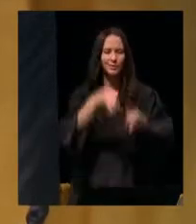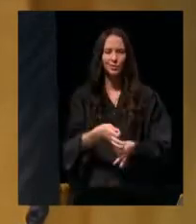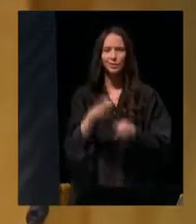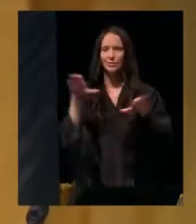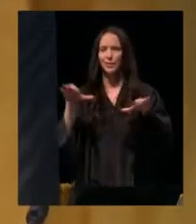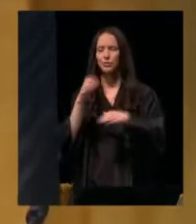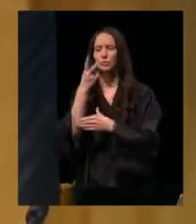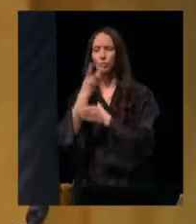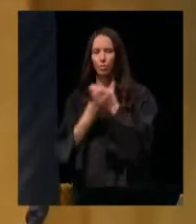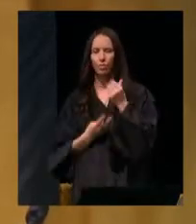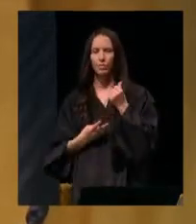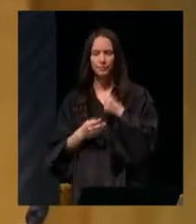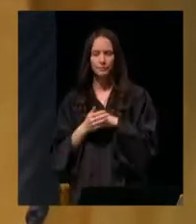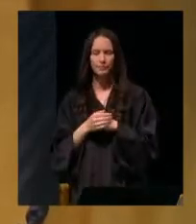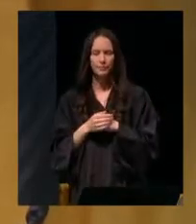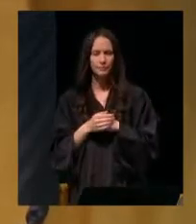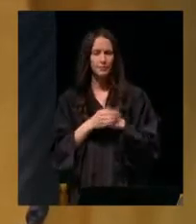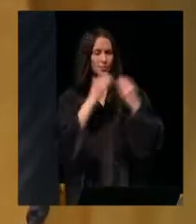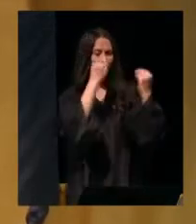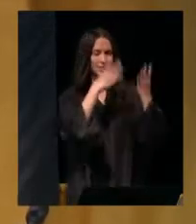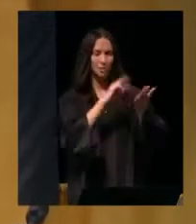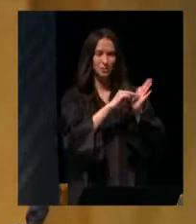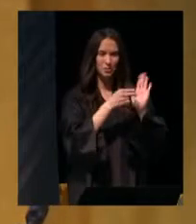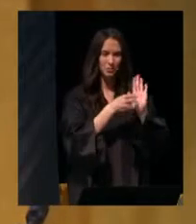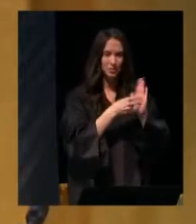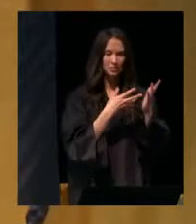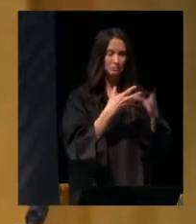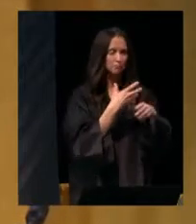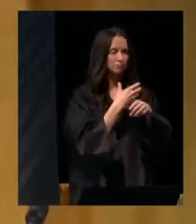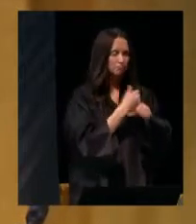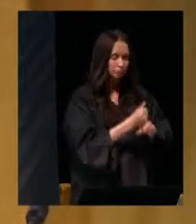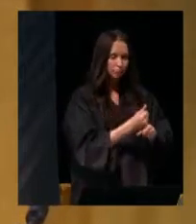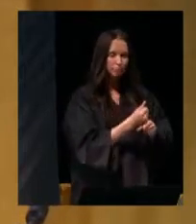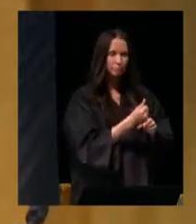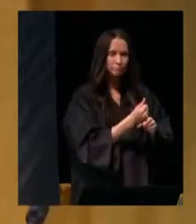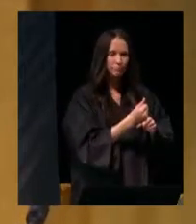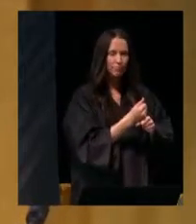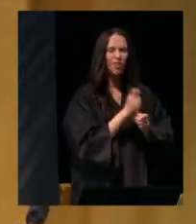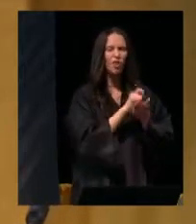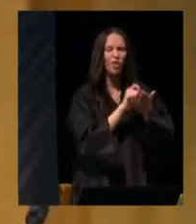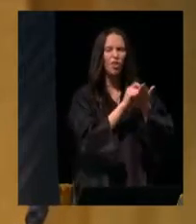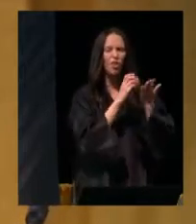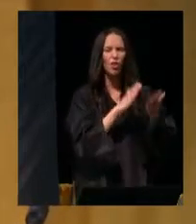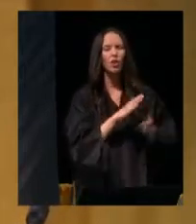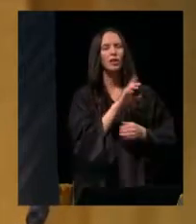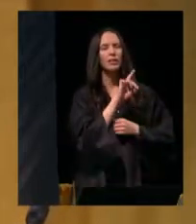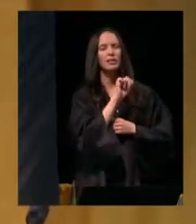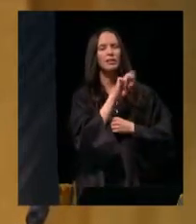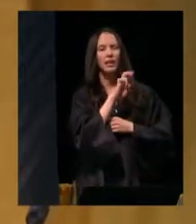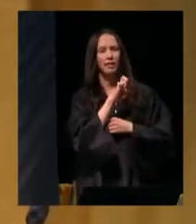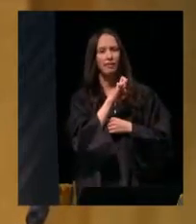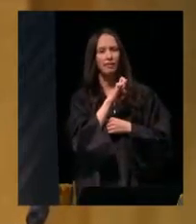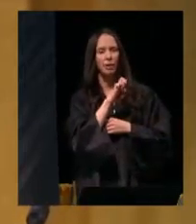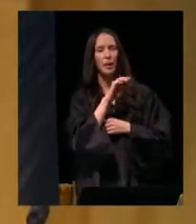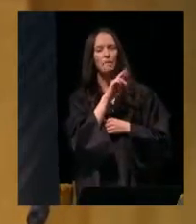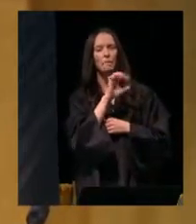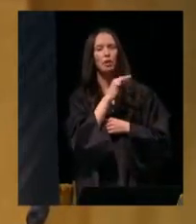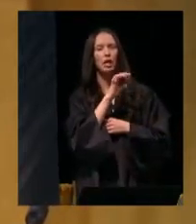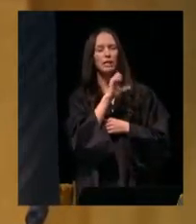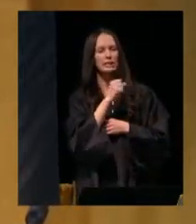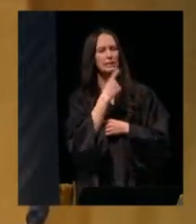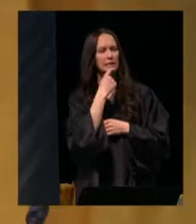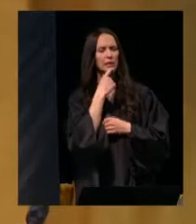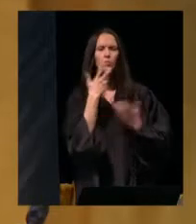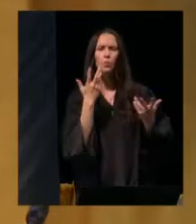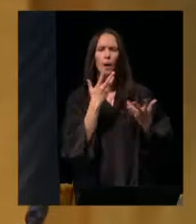actions. A teacher's purpose is best summarized by author and teacher Dave Burgess. He states the